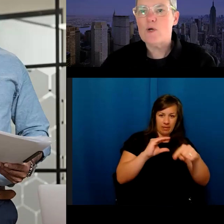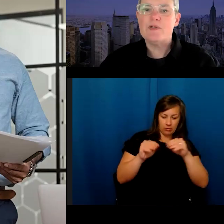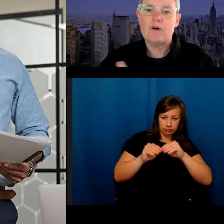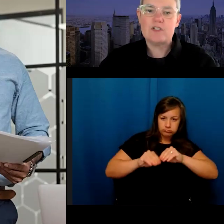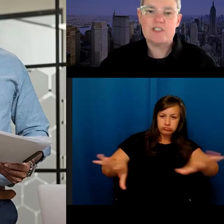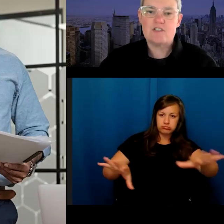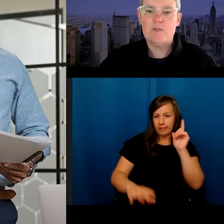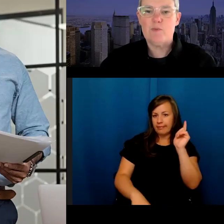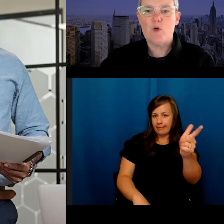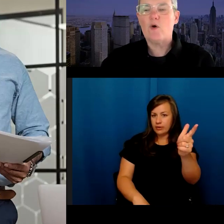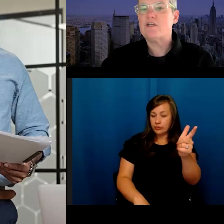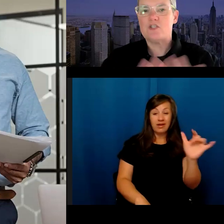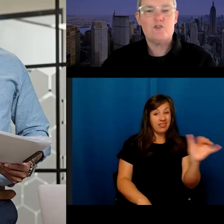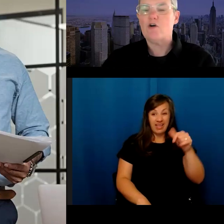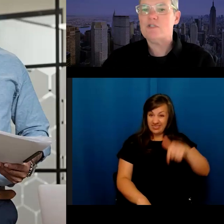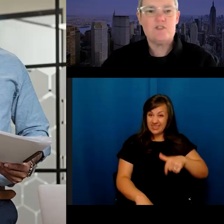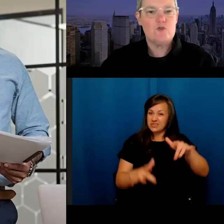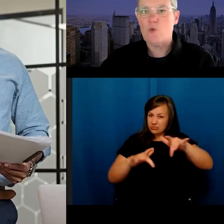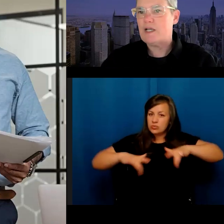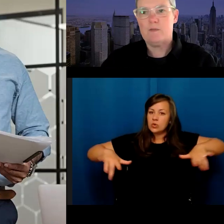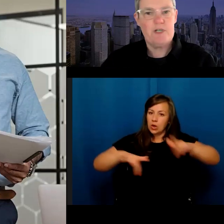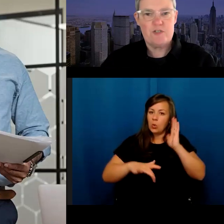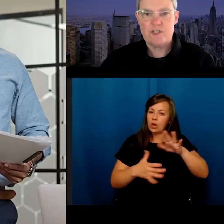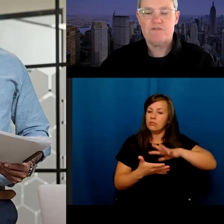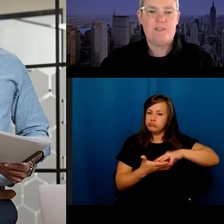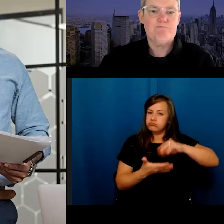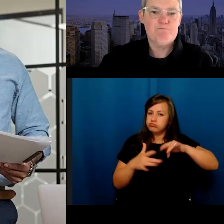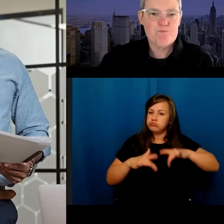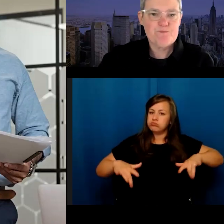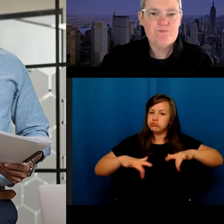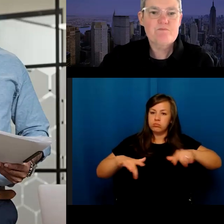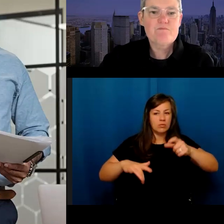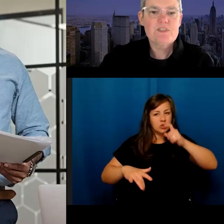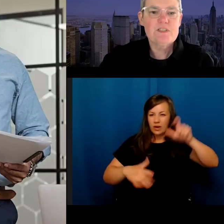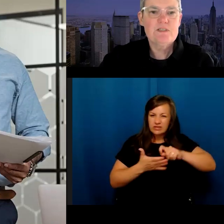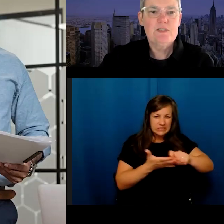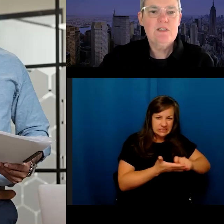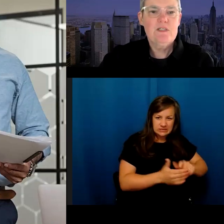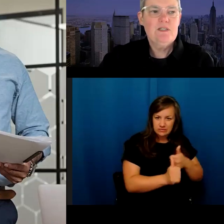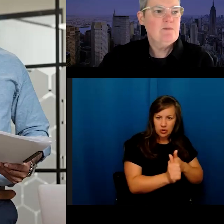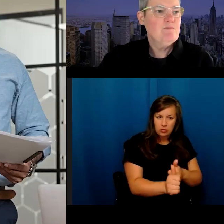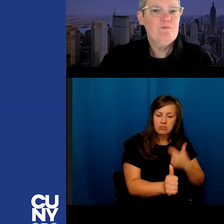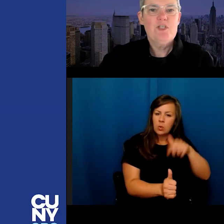all the other webinars, this is going to be recorded, so you don't need to write a bunch of stuff down.